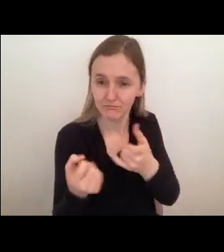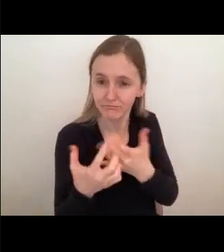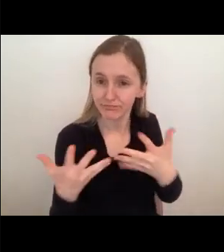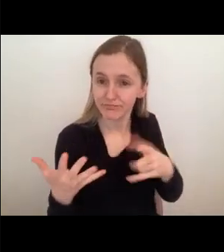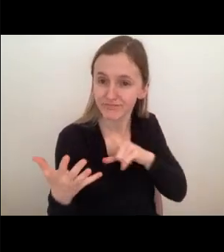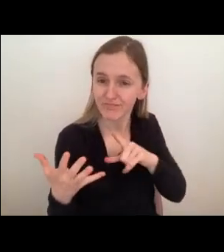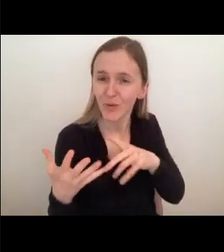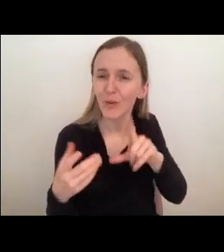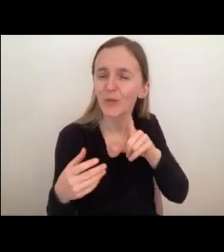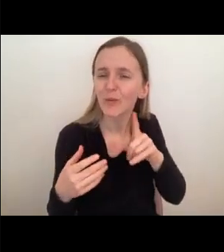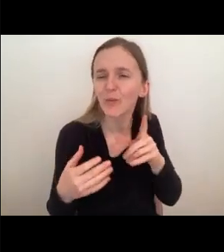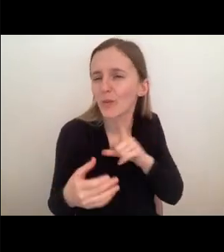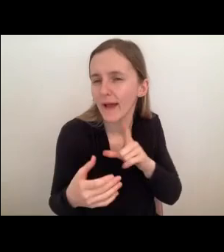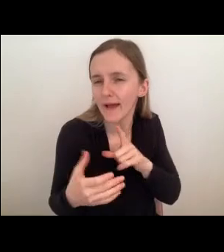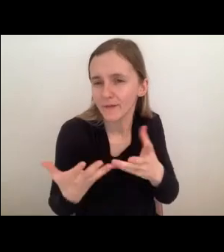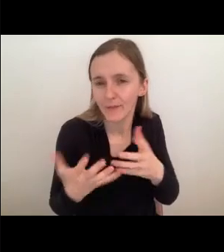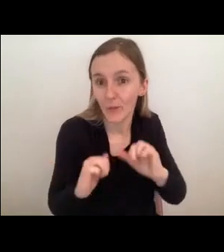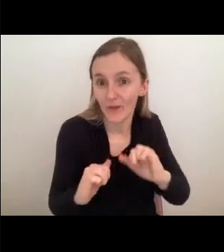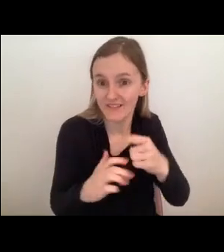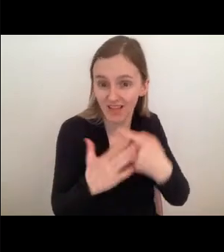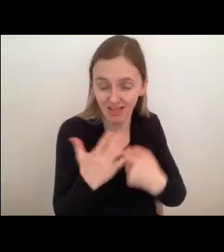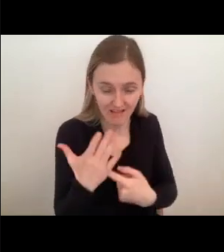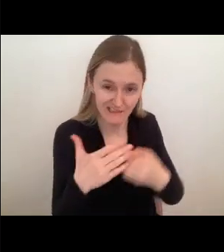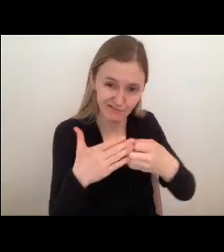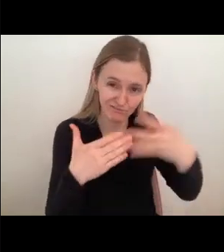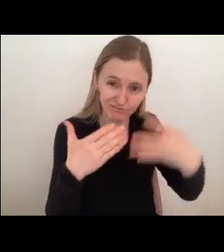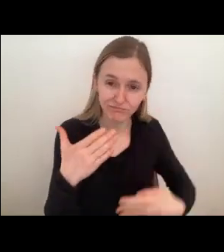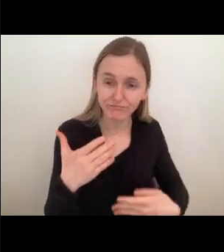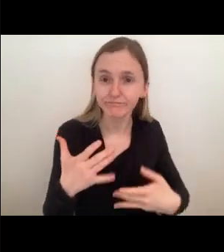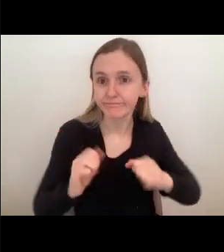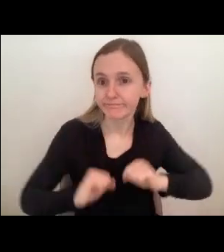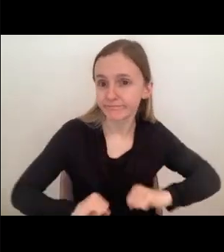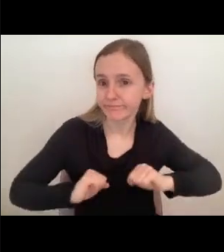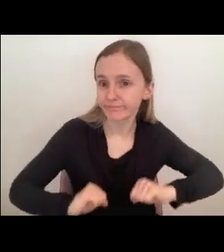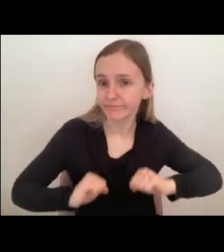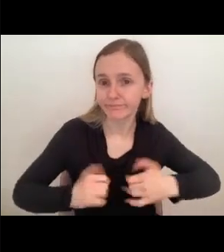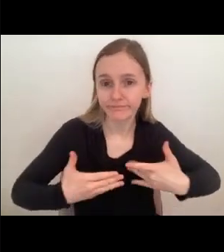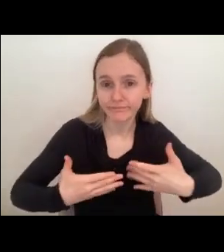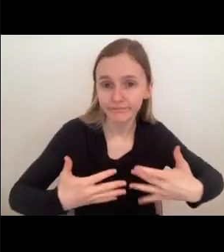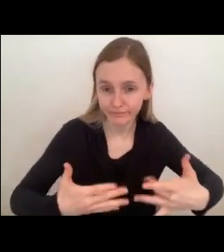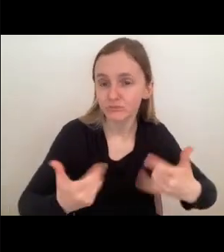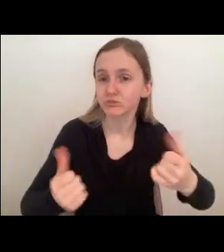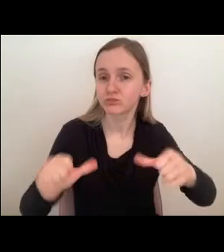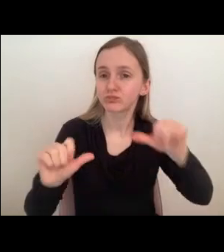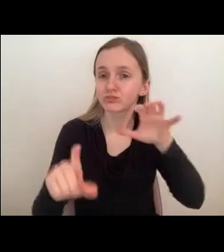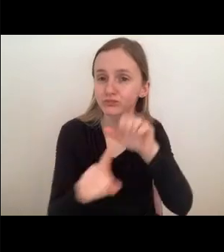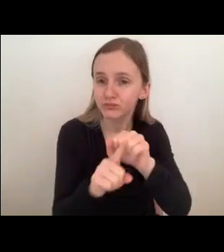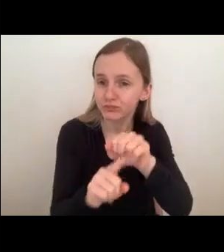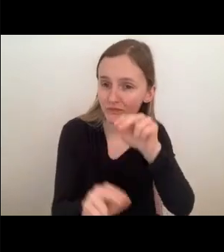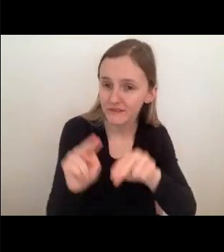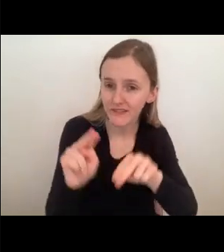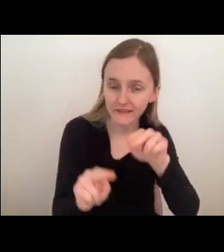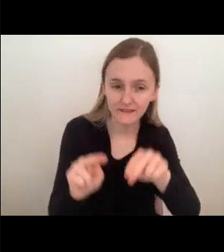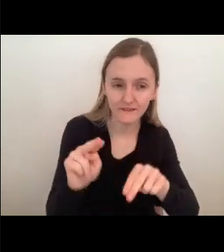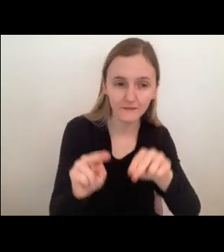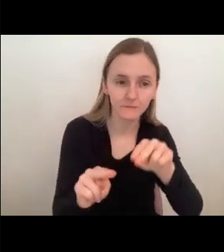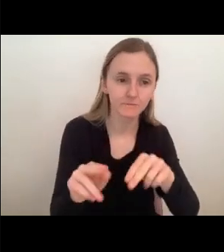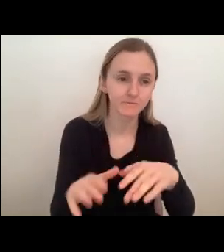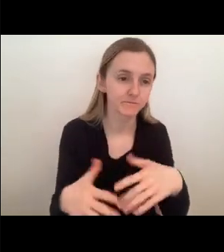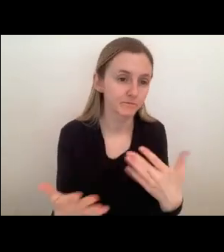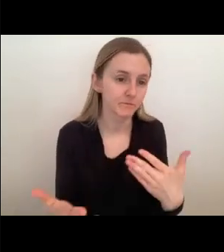waiting lists, so they may be on lengthy assessment waiting lists. It might be that